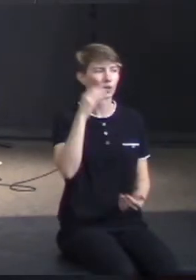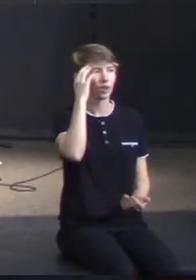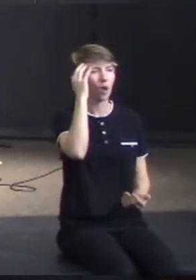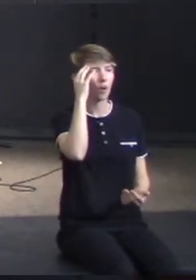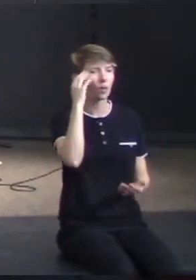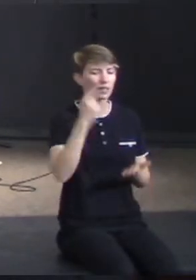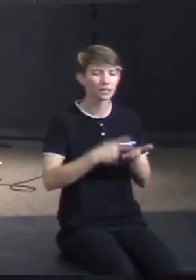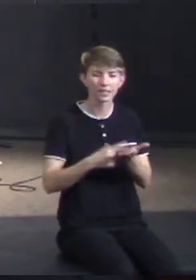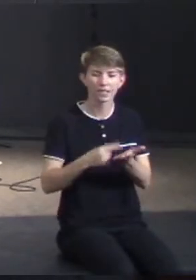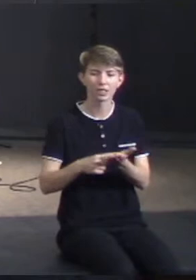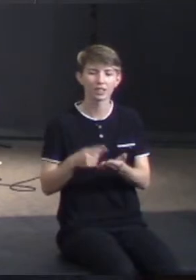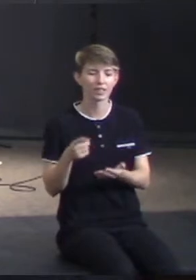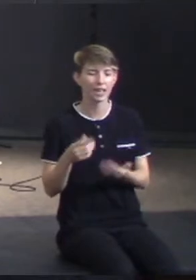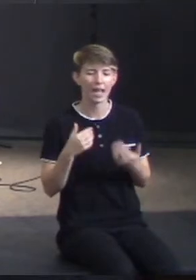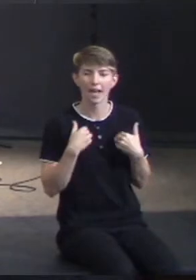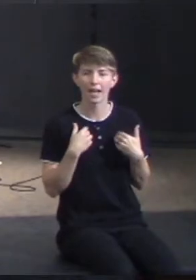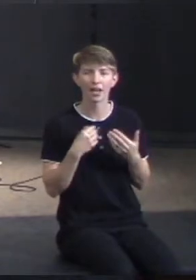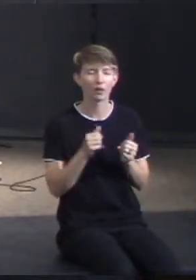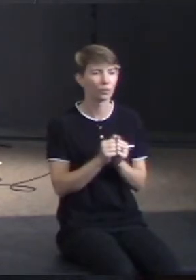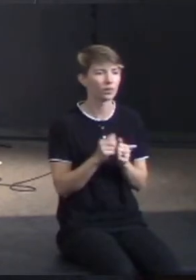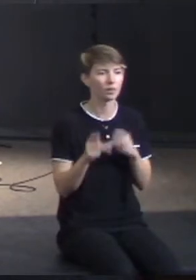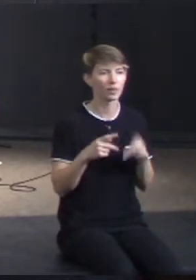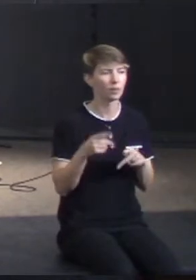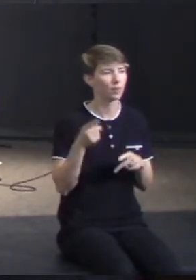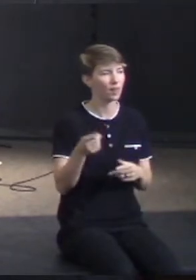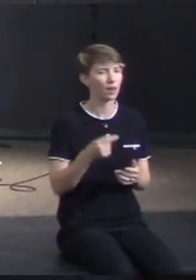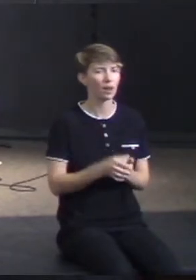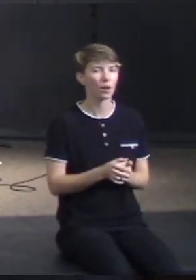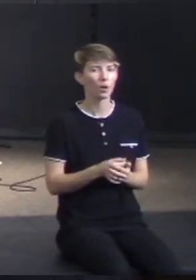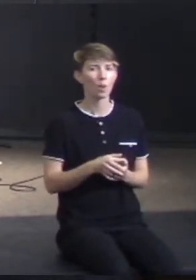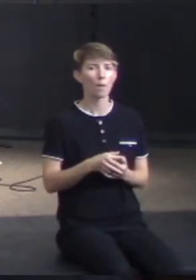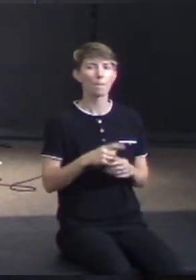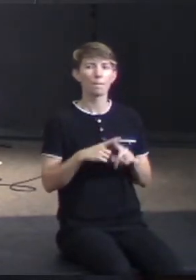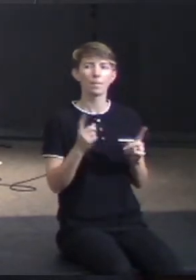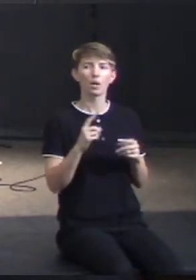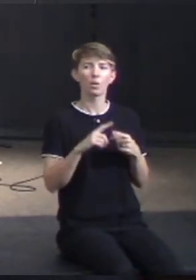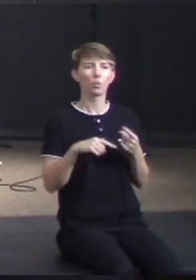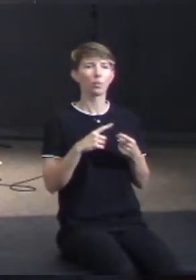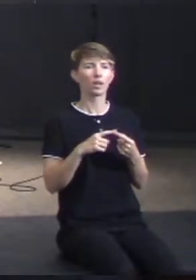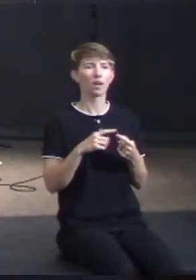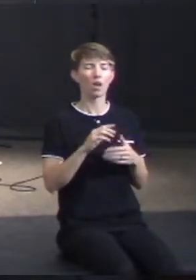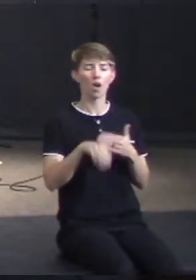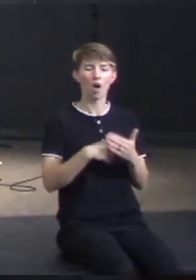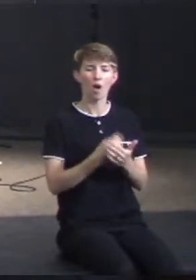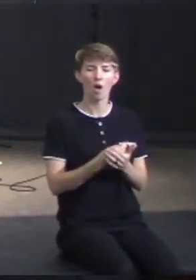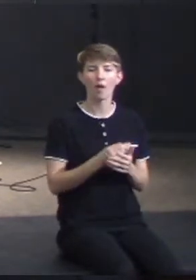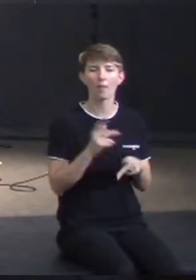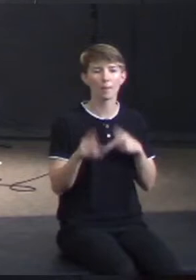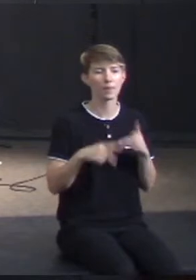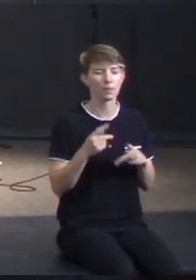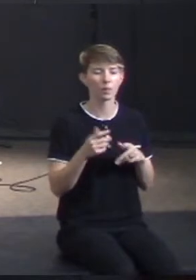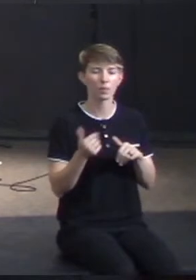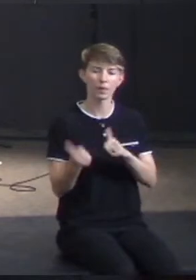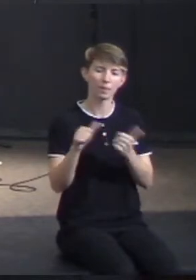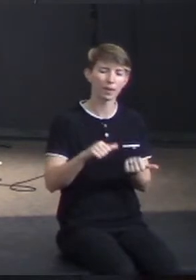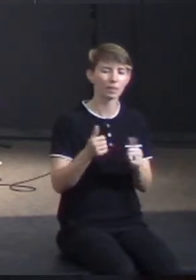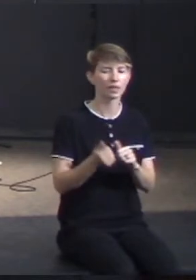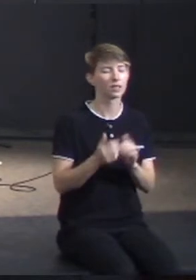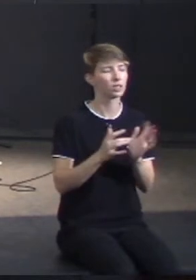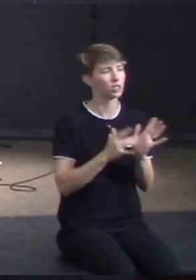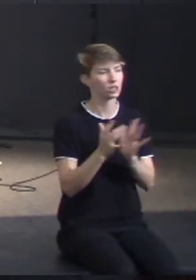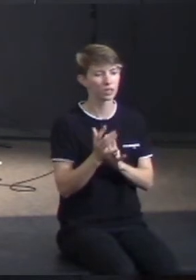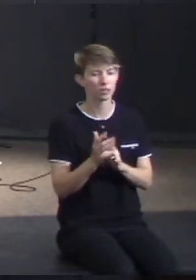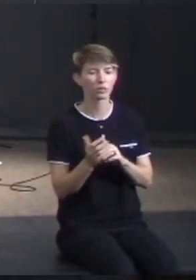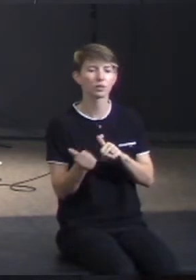Baptist had with the people there. We know what was going on. But when all the people were being baptized, Jesus was baptized too.